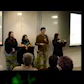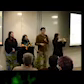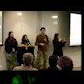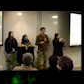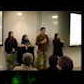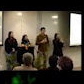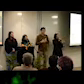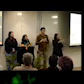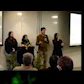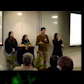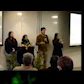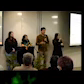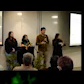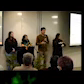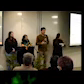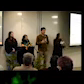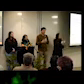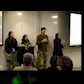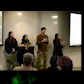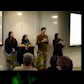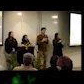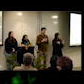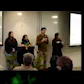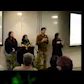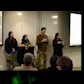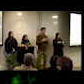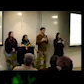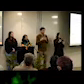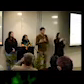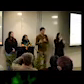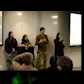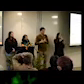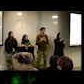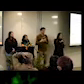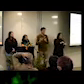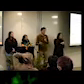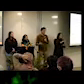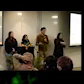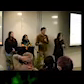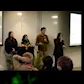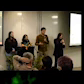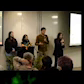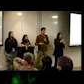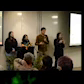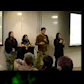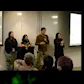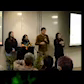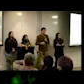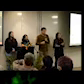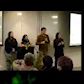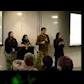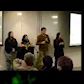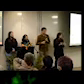before bed can impact the timing of sleep. And if you're not having sleep at the right time, that can also have impacts for other things as